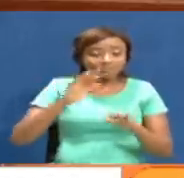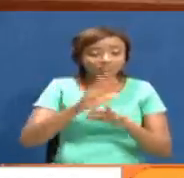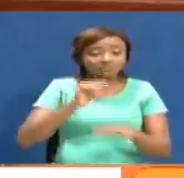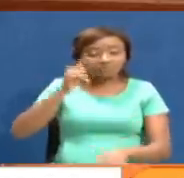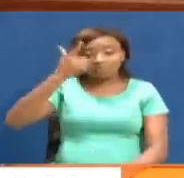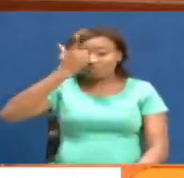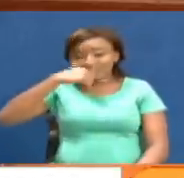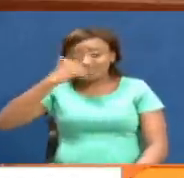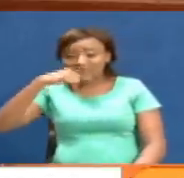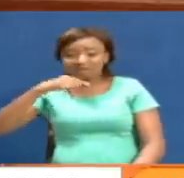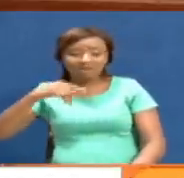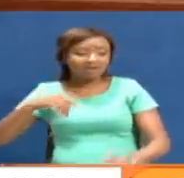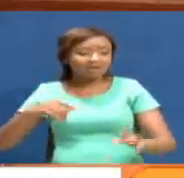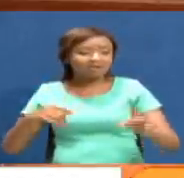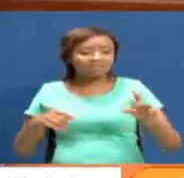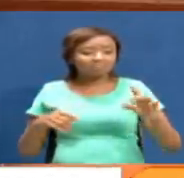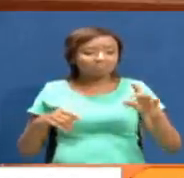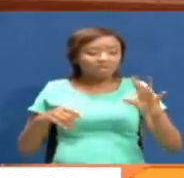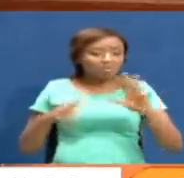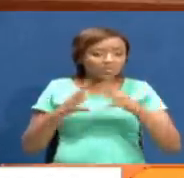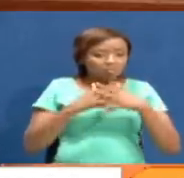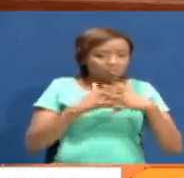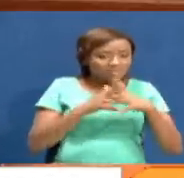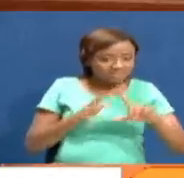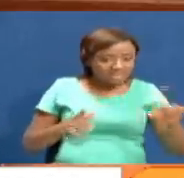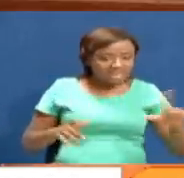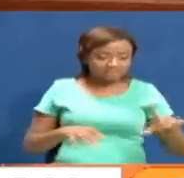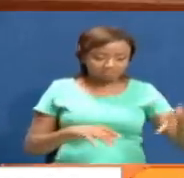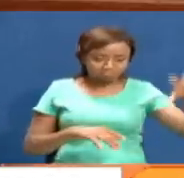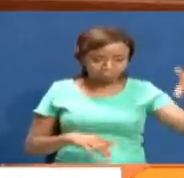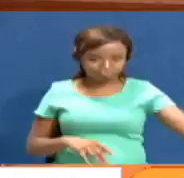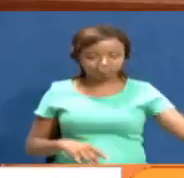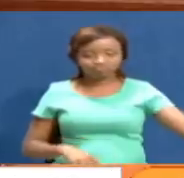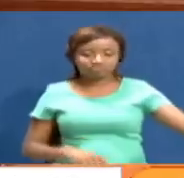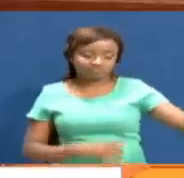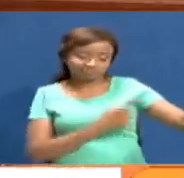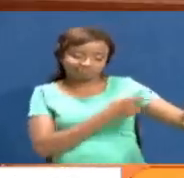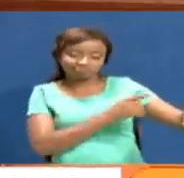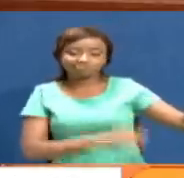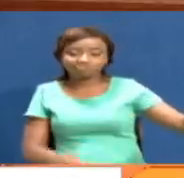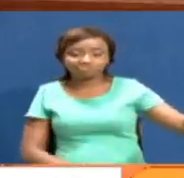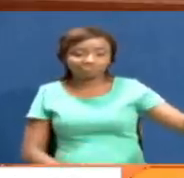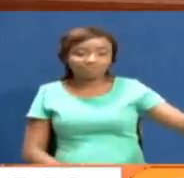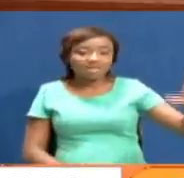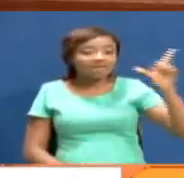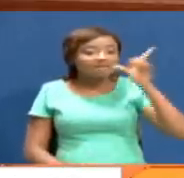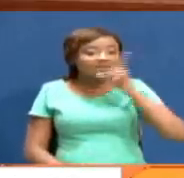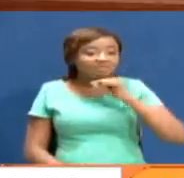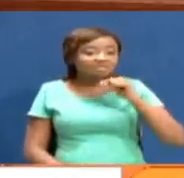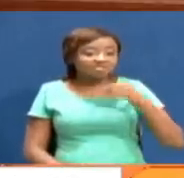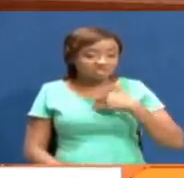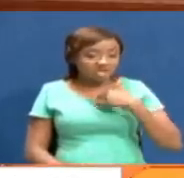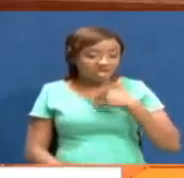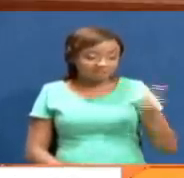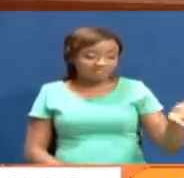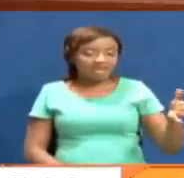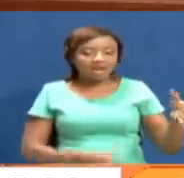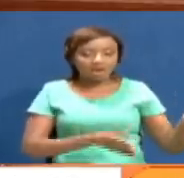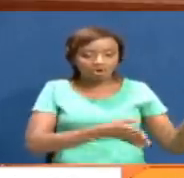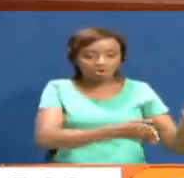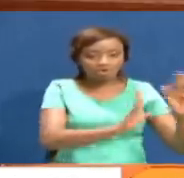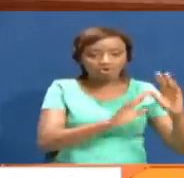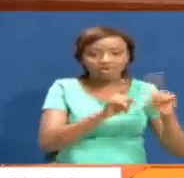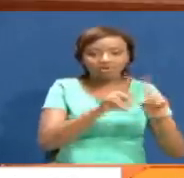from Thika and Westlands area. We have already built the Desai Road and Park